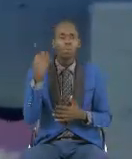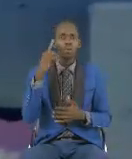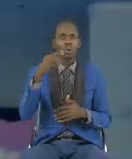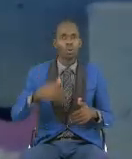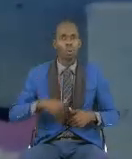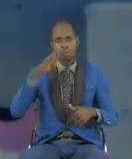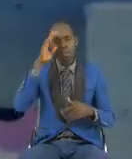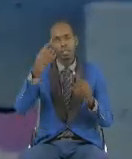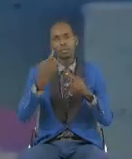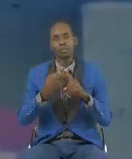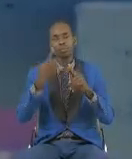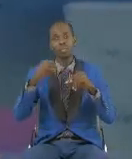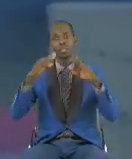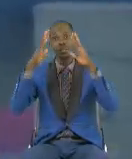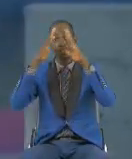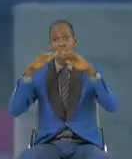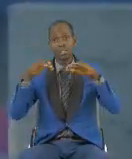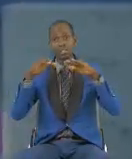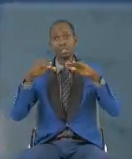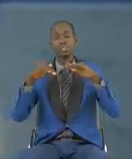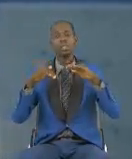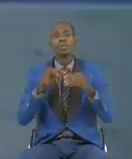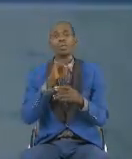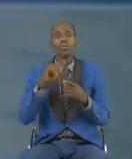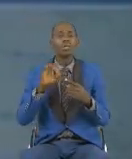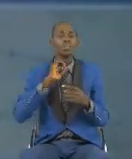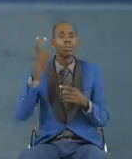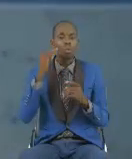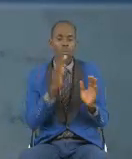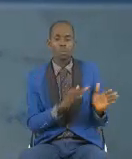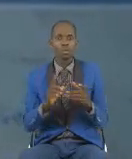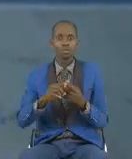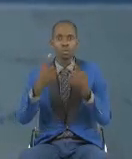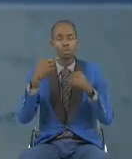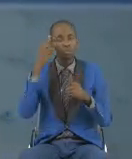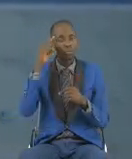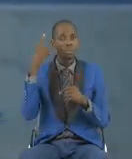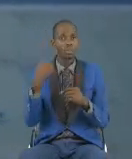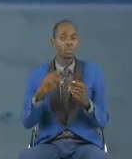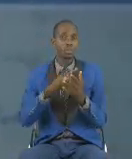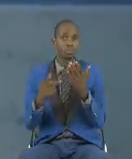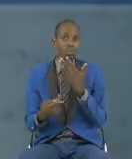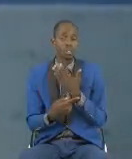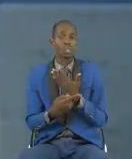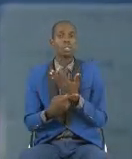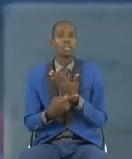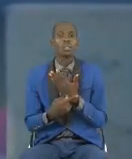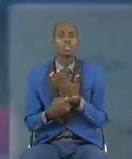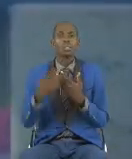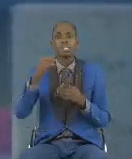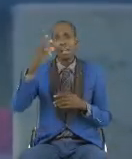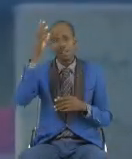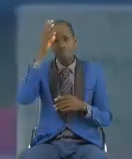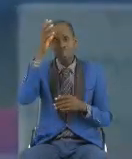village. When he was preparing to come to the crusade in the capital, the father